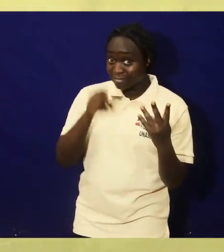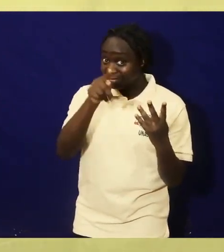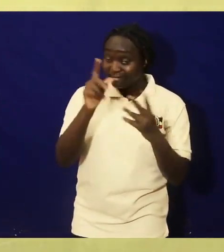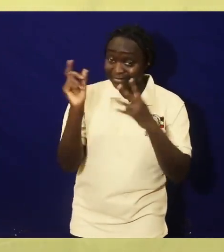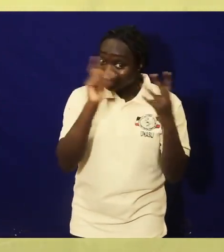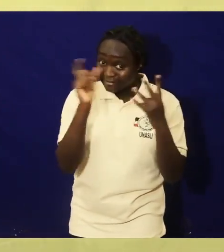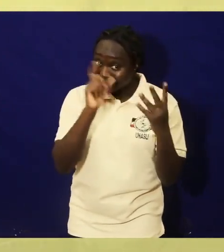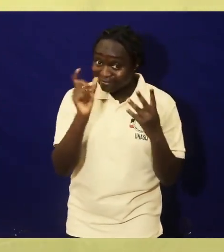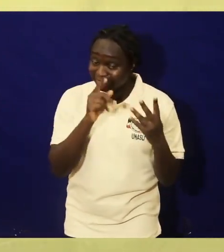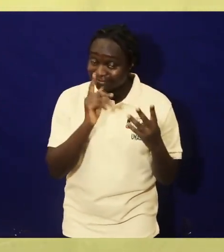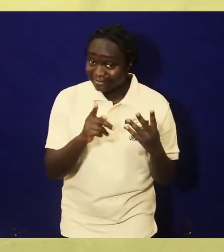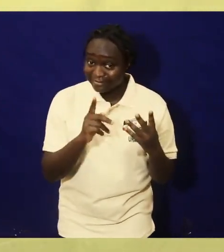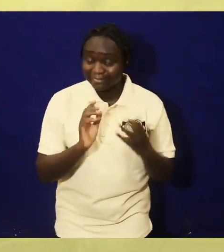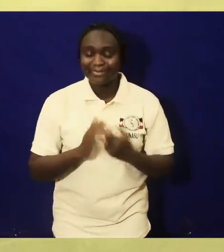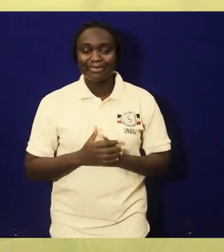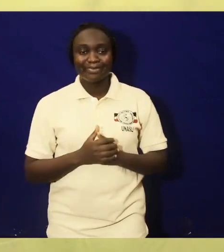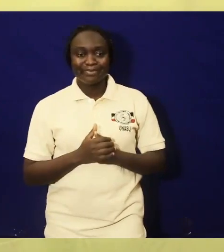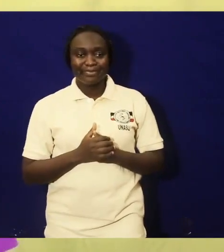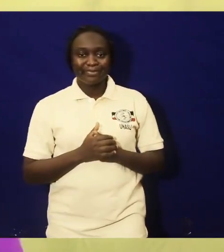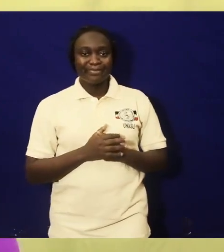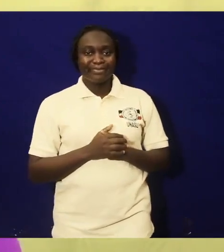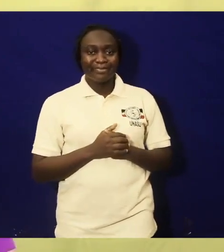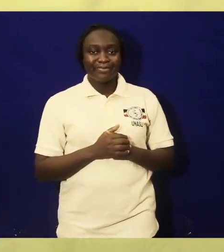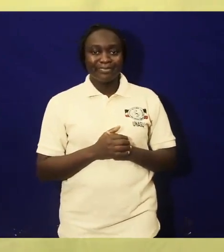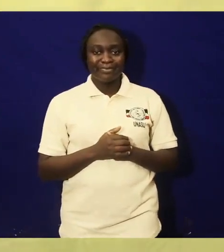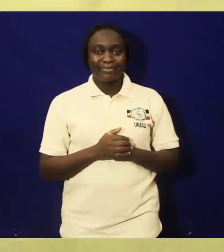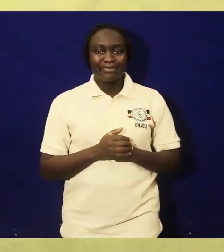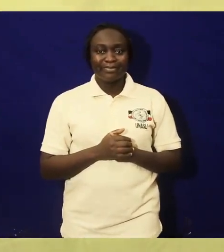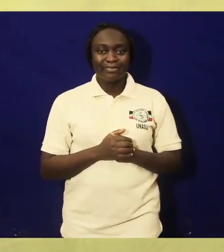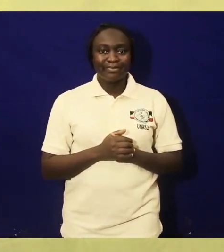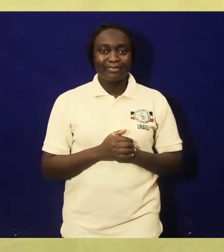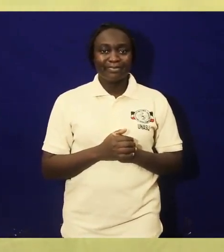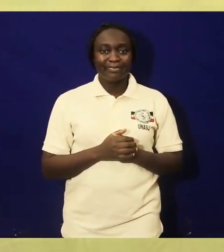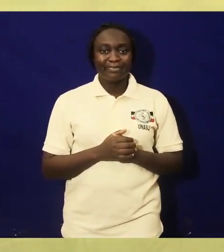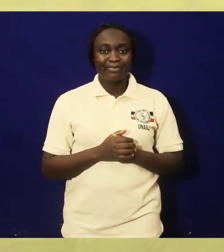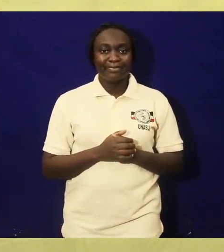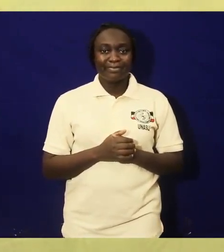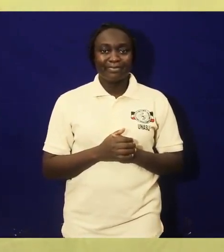them. Listen carefully.